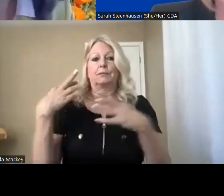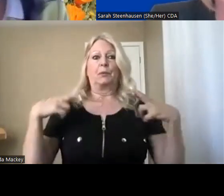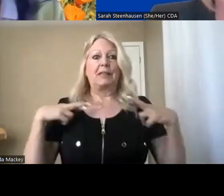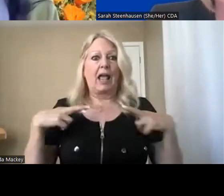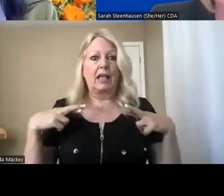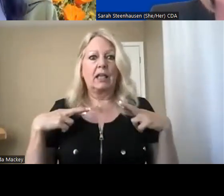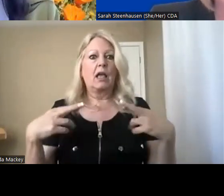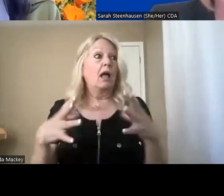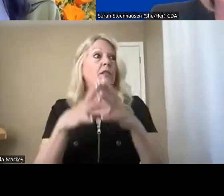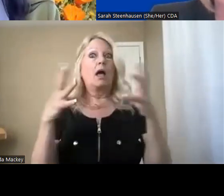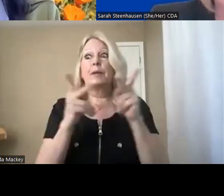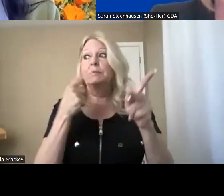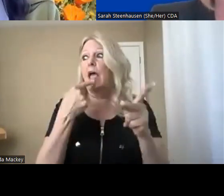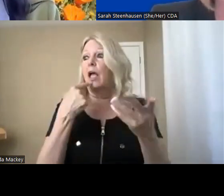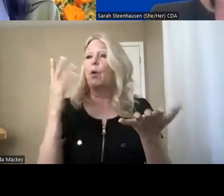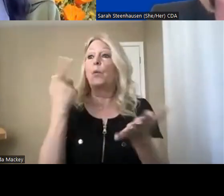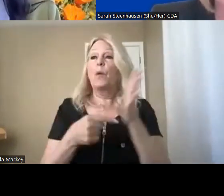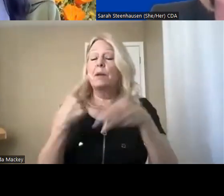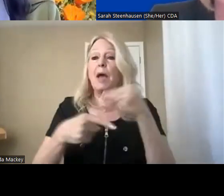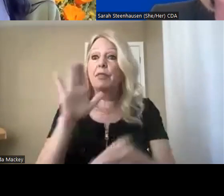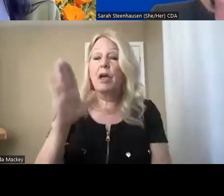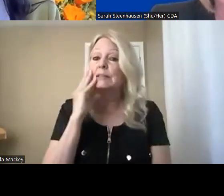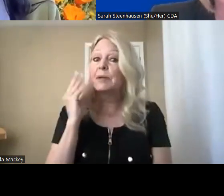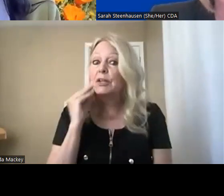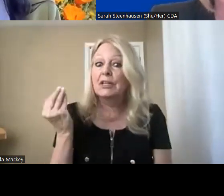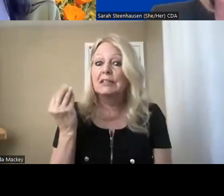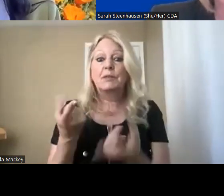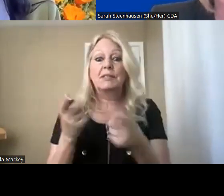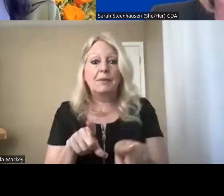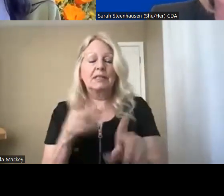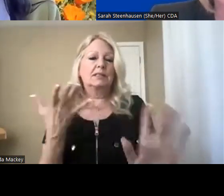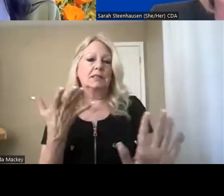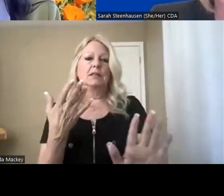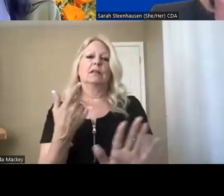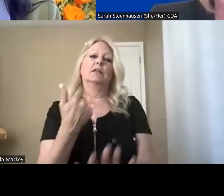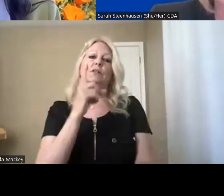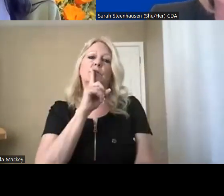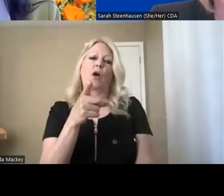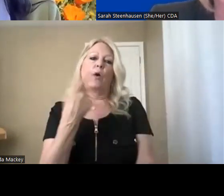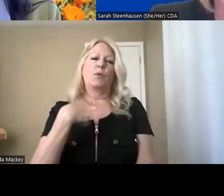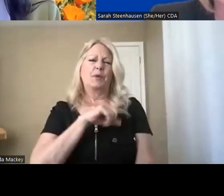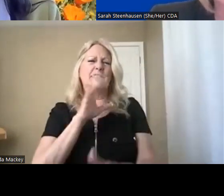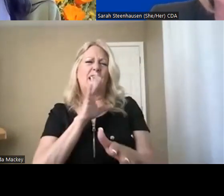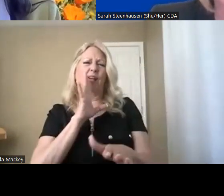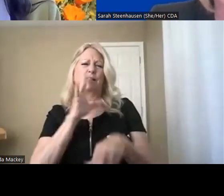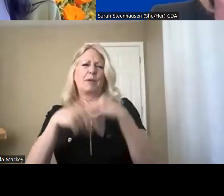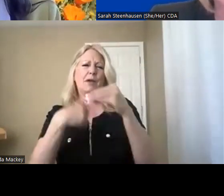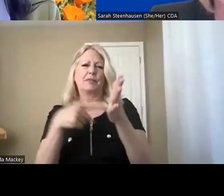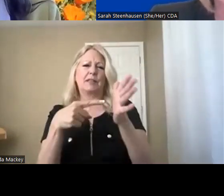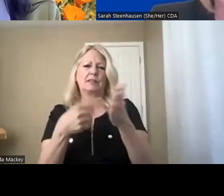knows why half the things are done the way they are. And then I think a series, we talked about this before, but a series of